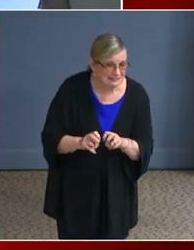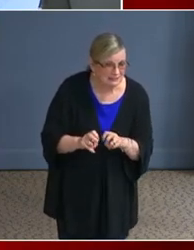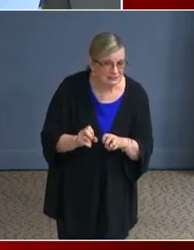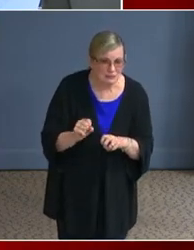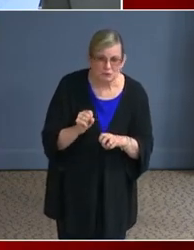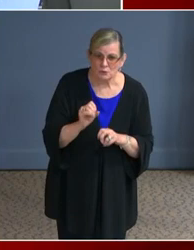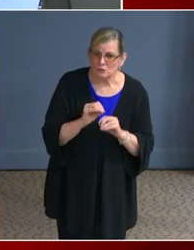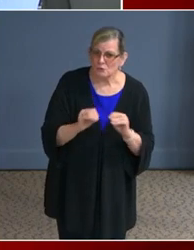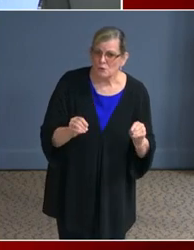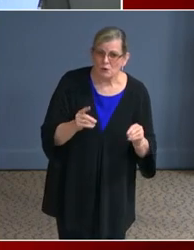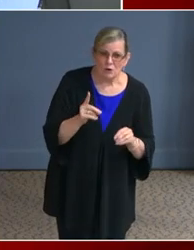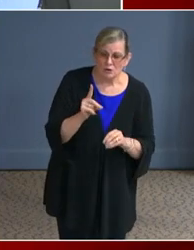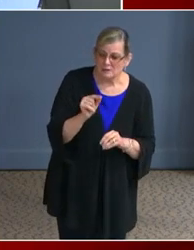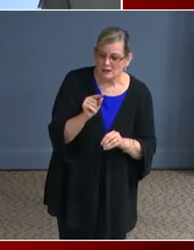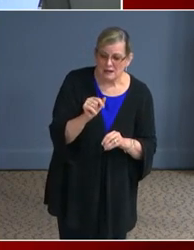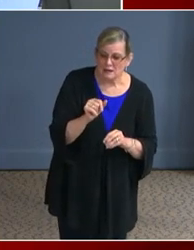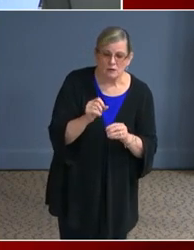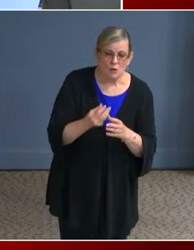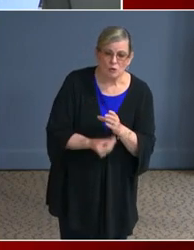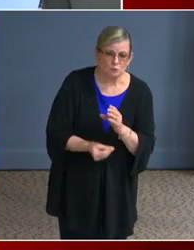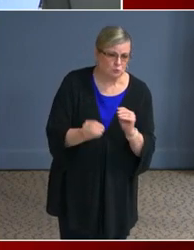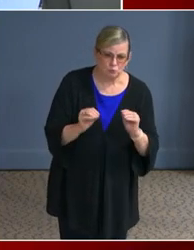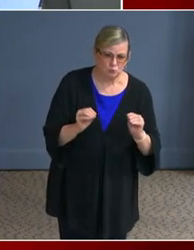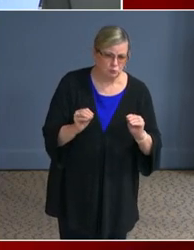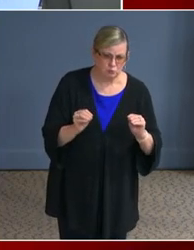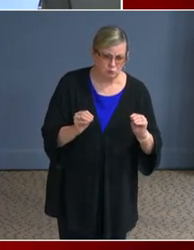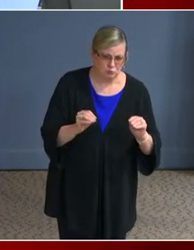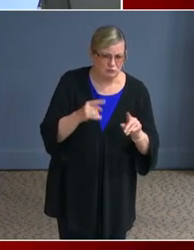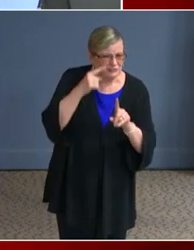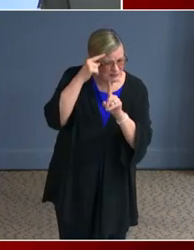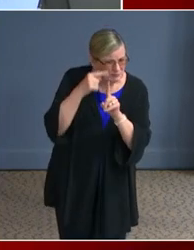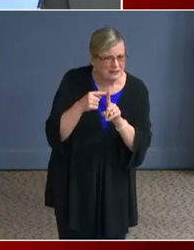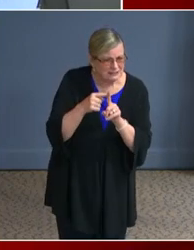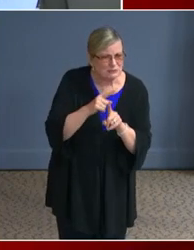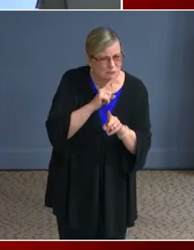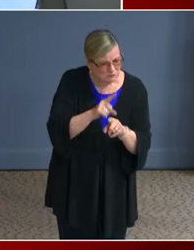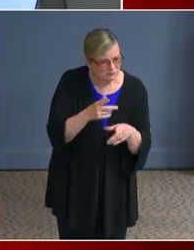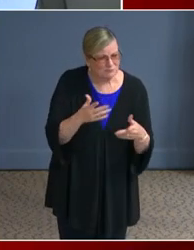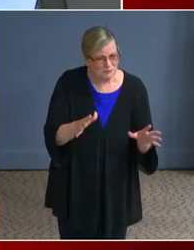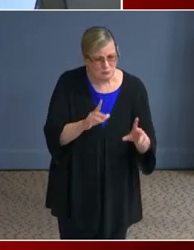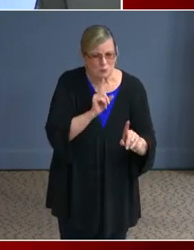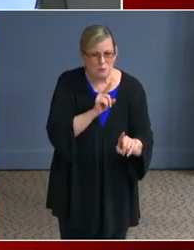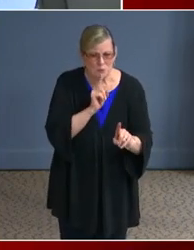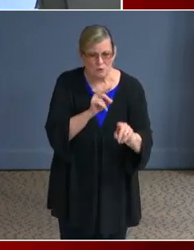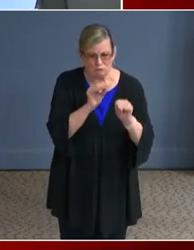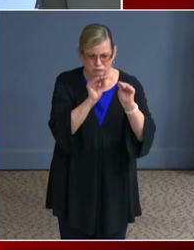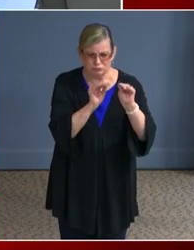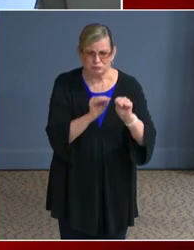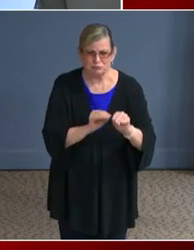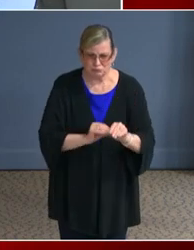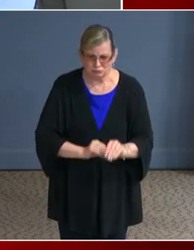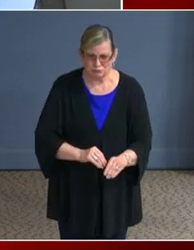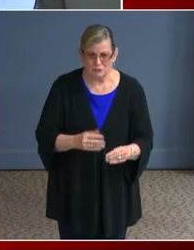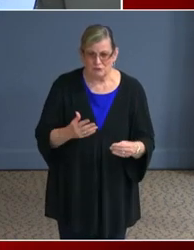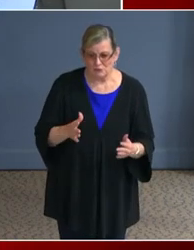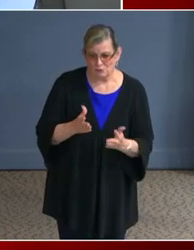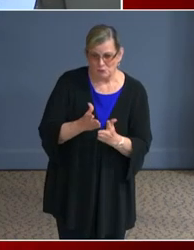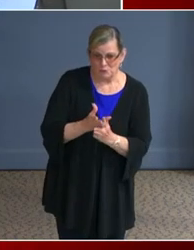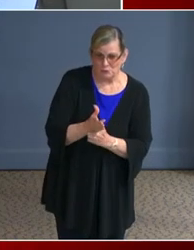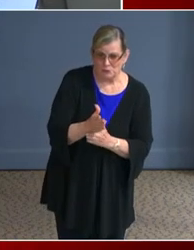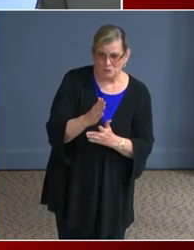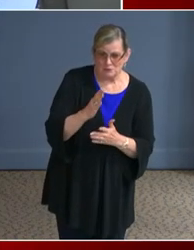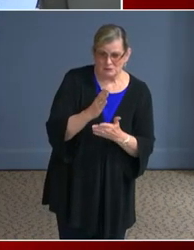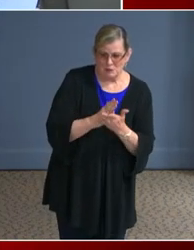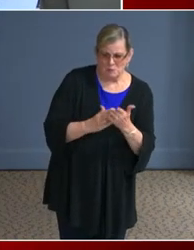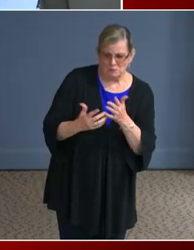was ever lost. All of the cases, the positive cases, were actually reported. We've gone through a process to reconcile with the labs who